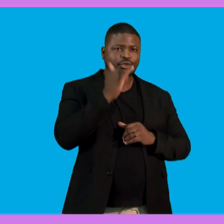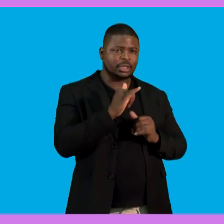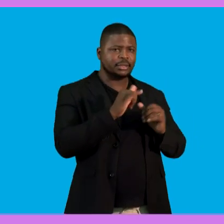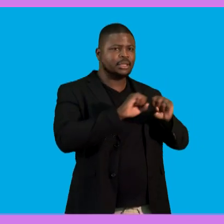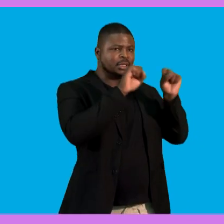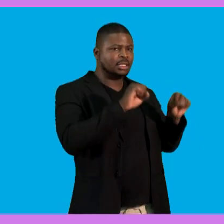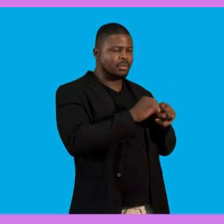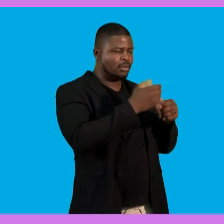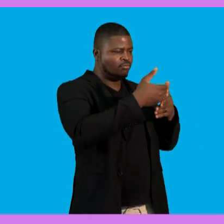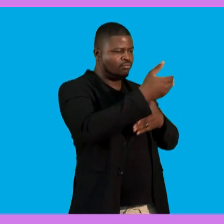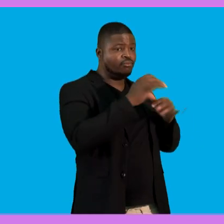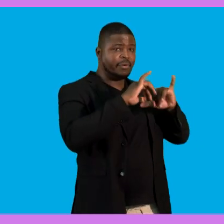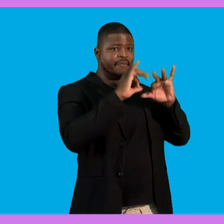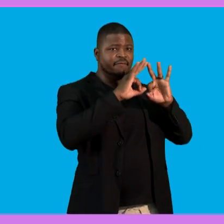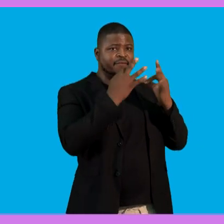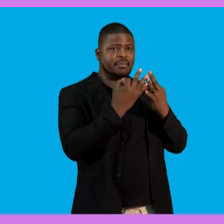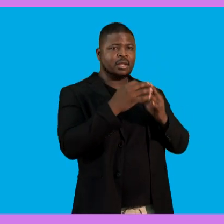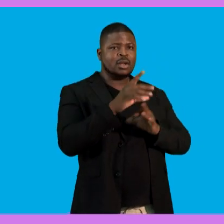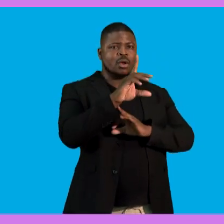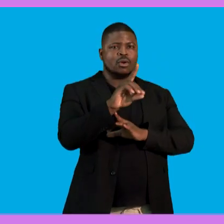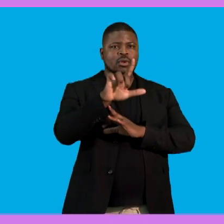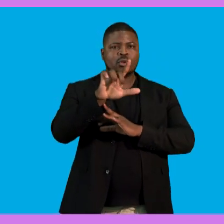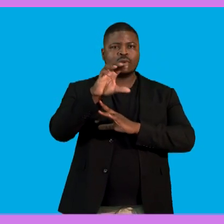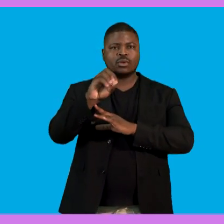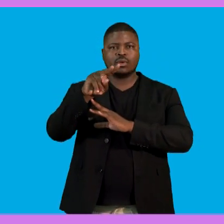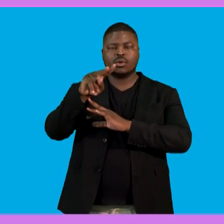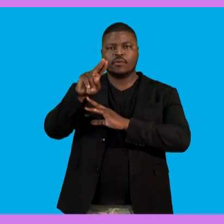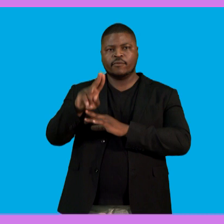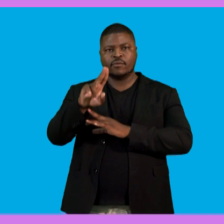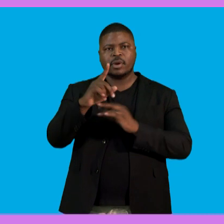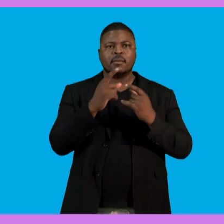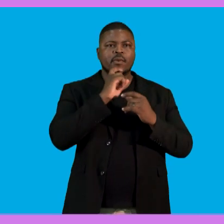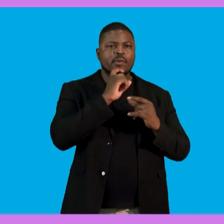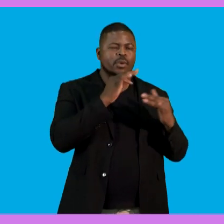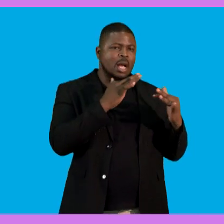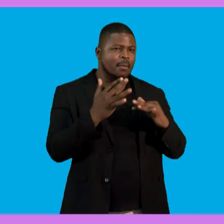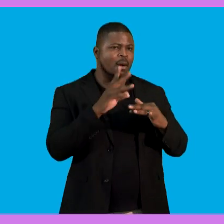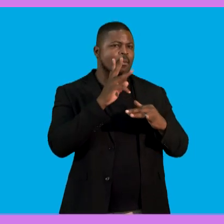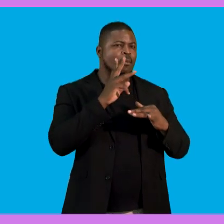the statement, then we check. They gave us the previous reading, which is